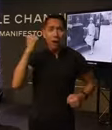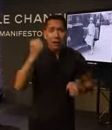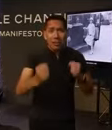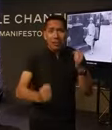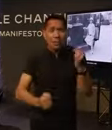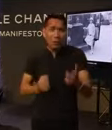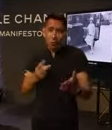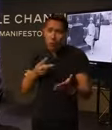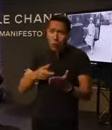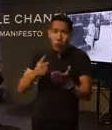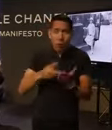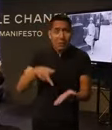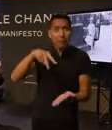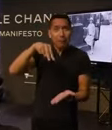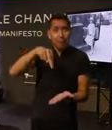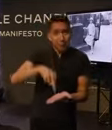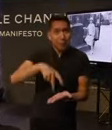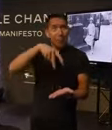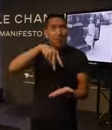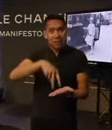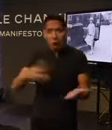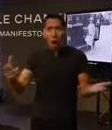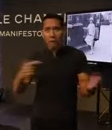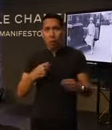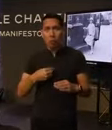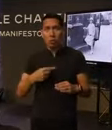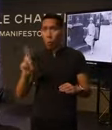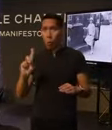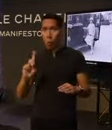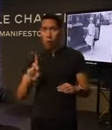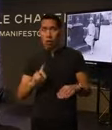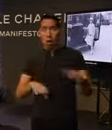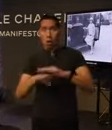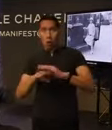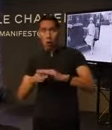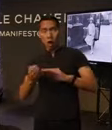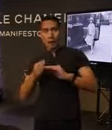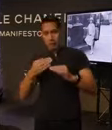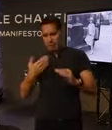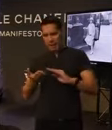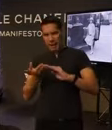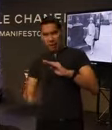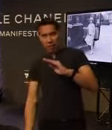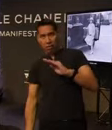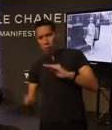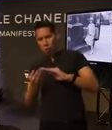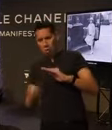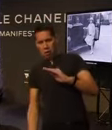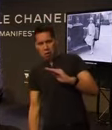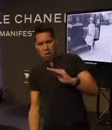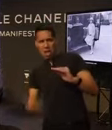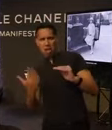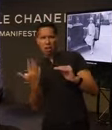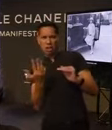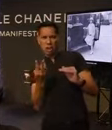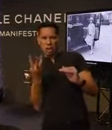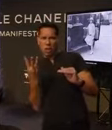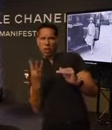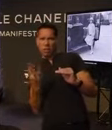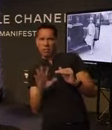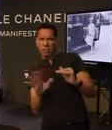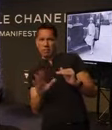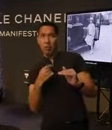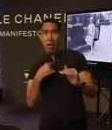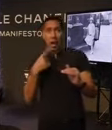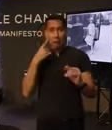skip. Of course, the length was longer on the right-hand side, I believe around 1913. But when we look at her heyday,